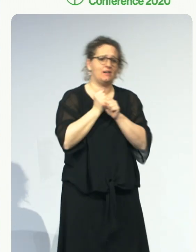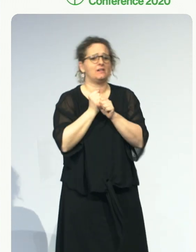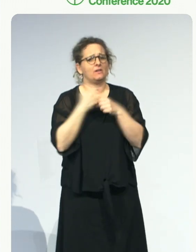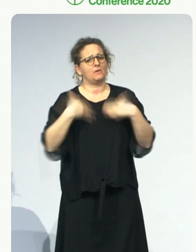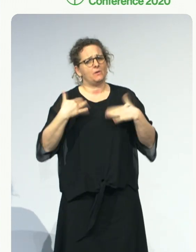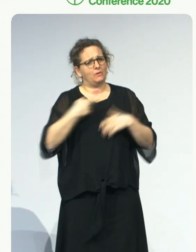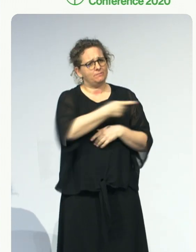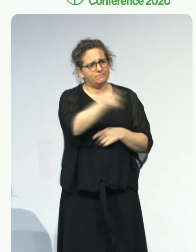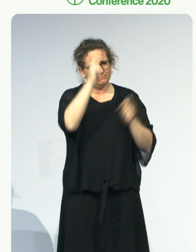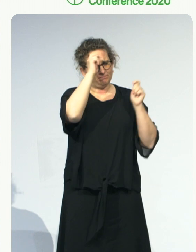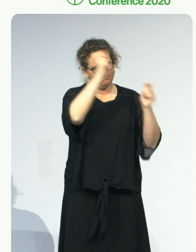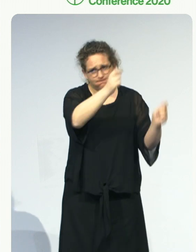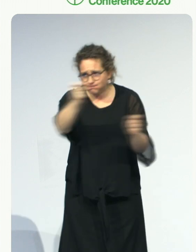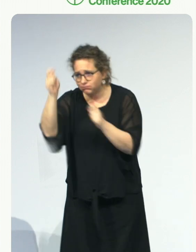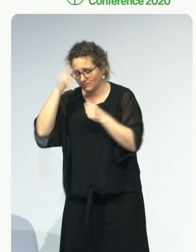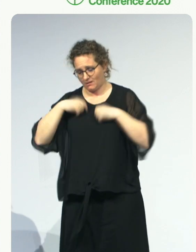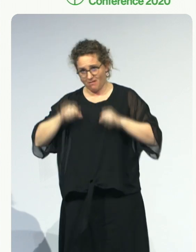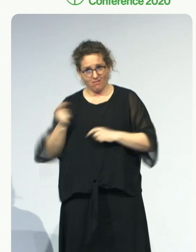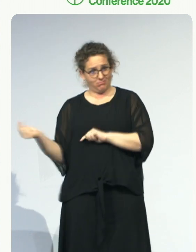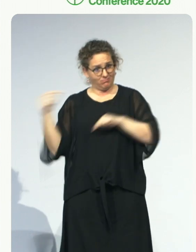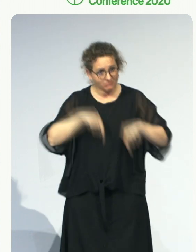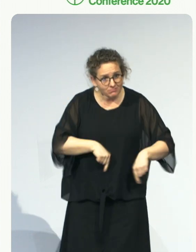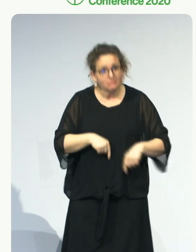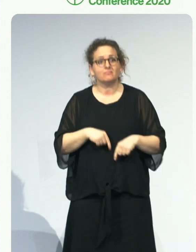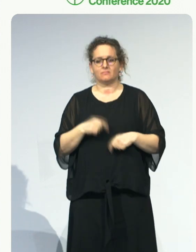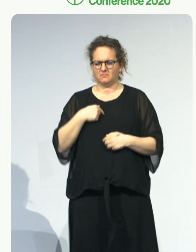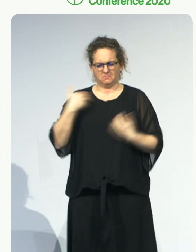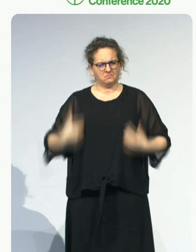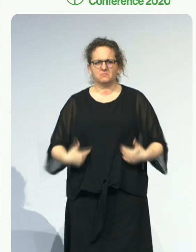of the Federal Minister of Social Affairs, Rudolf Anschober.